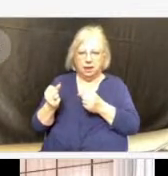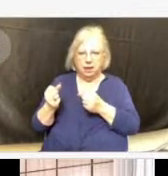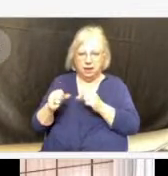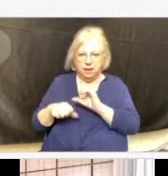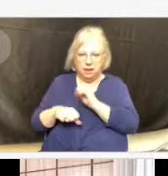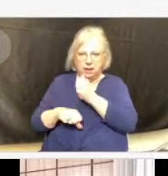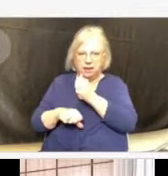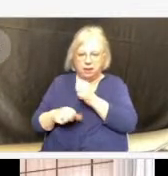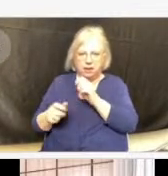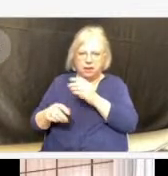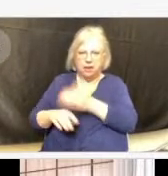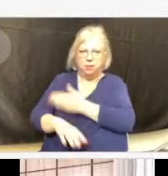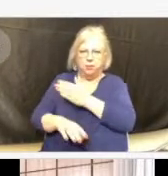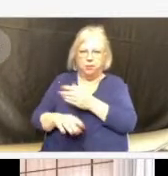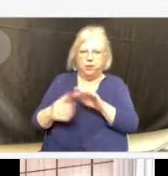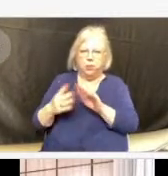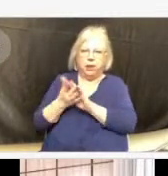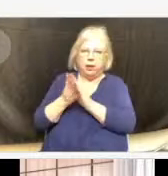Collins?